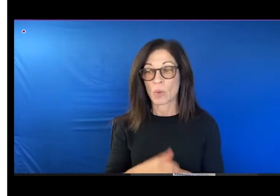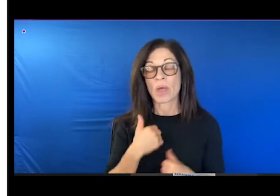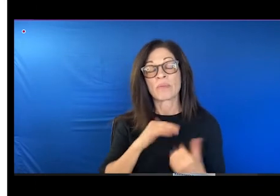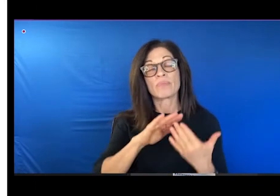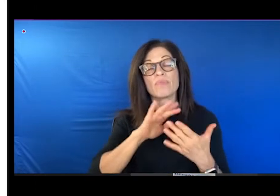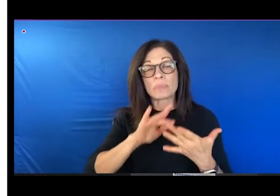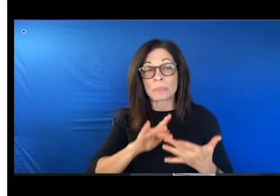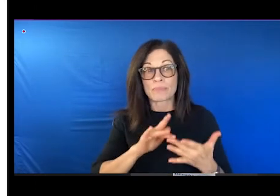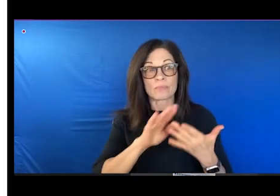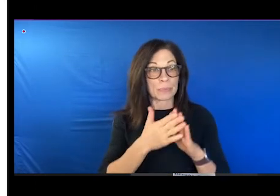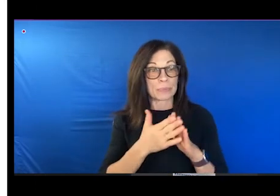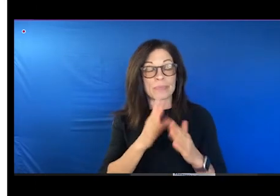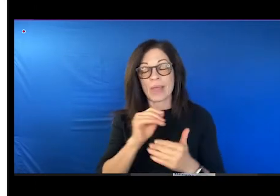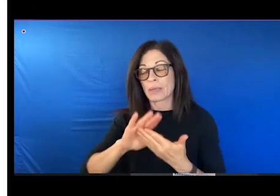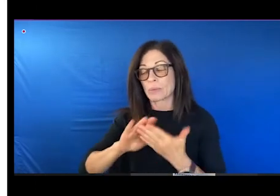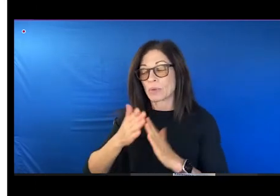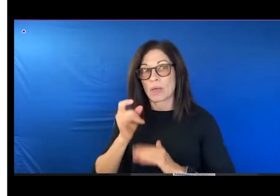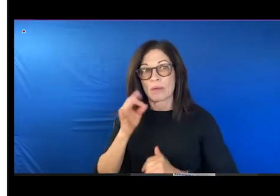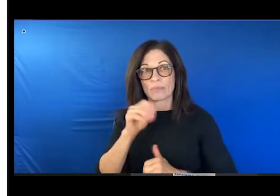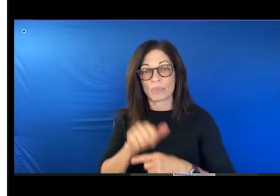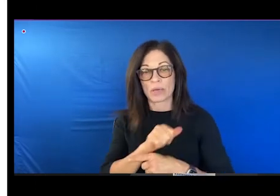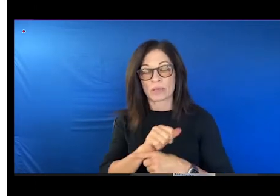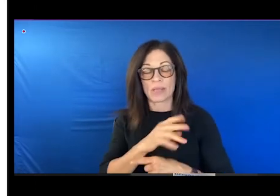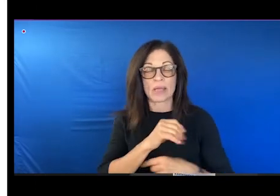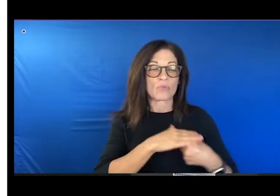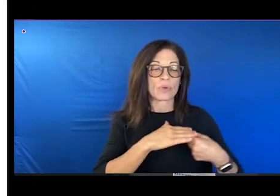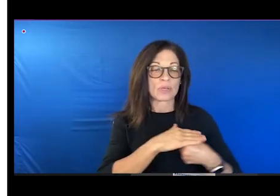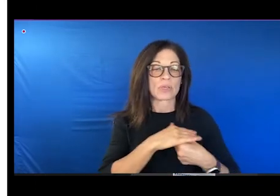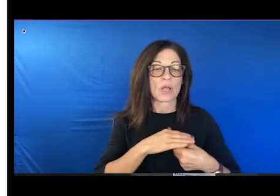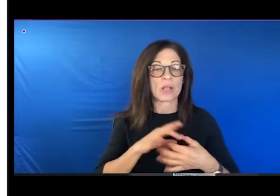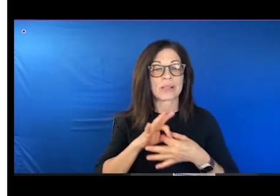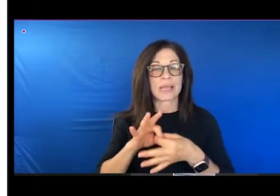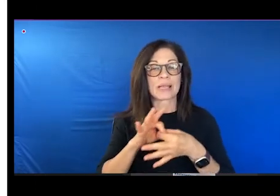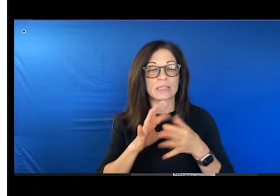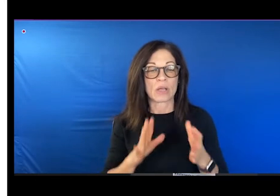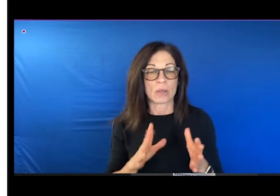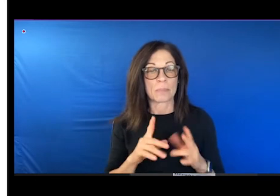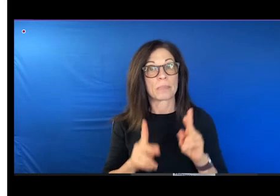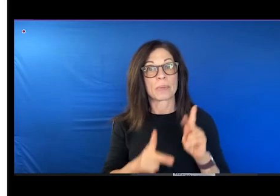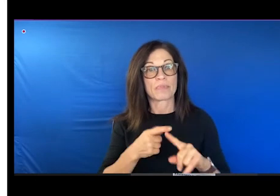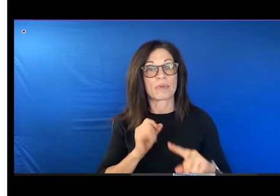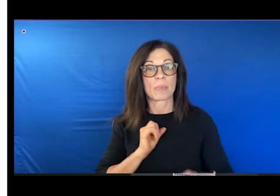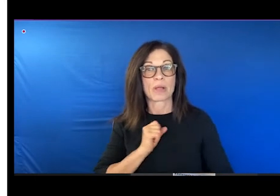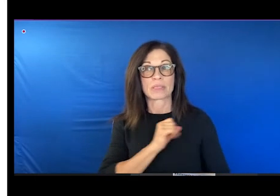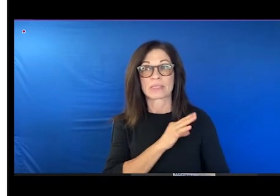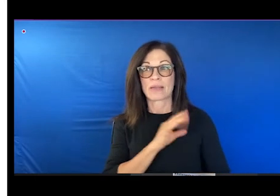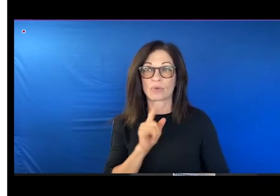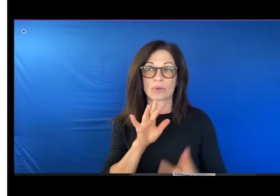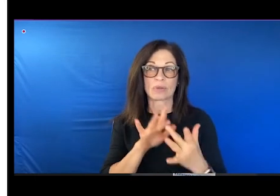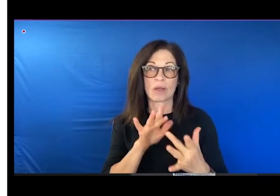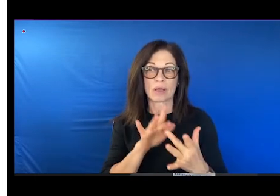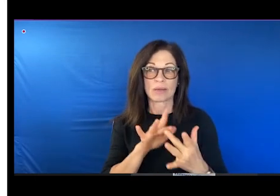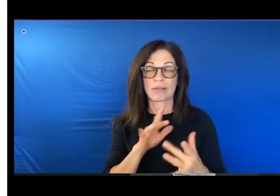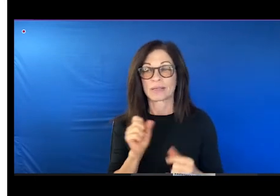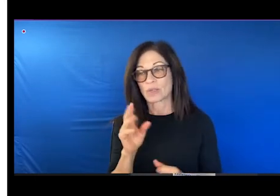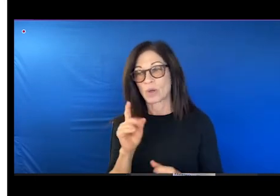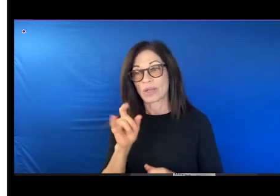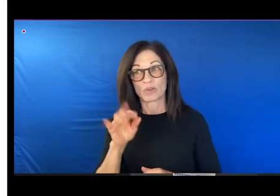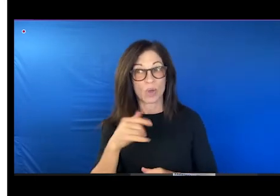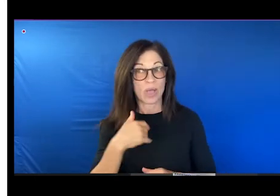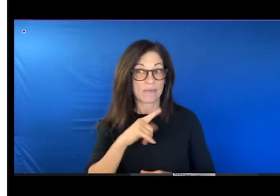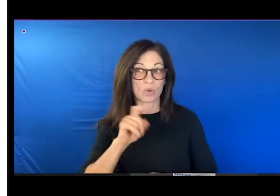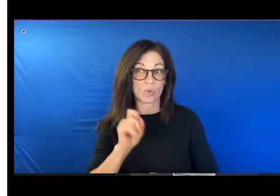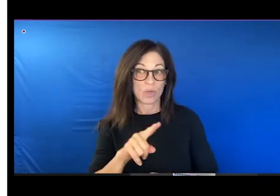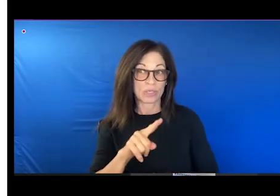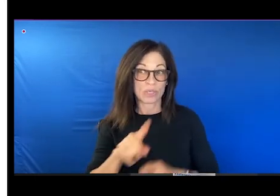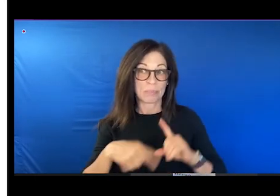online communities and communities of practice. We also have regional liaisons, people from our staff that you could reach out